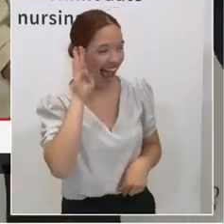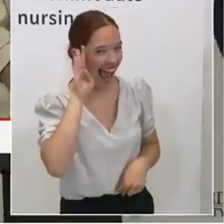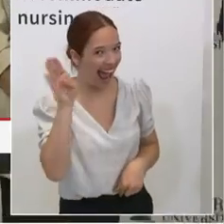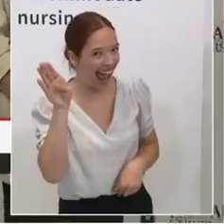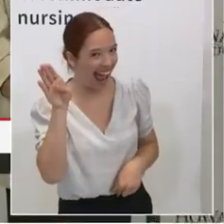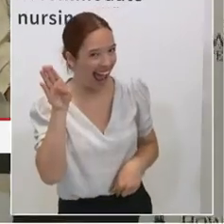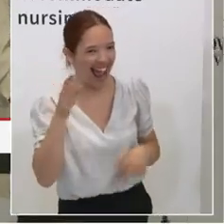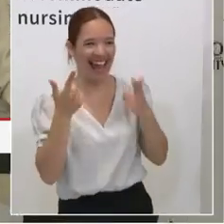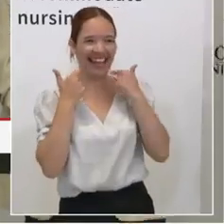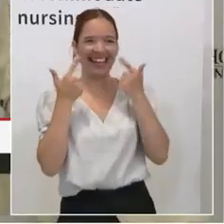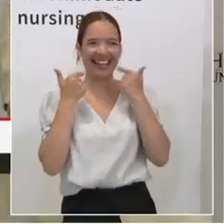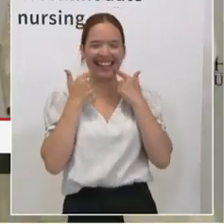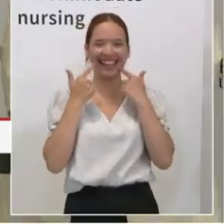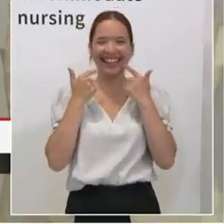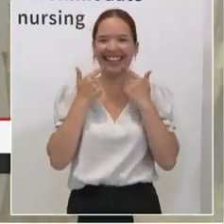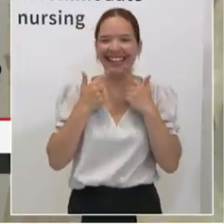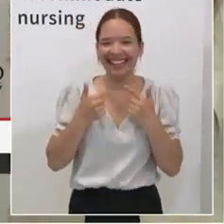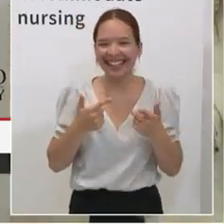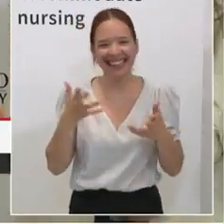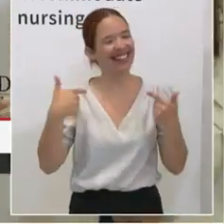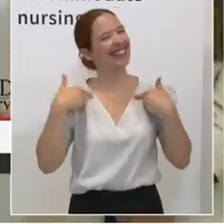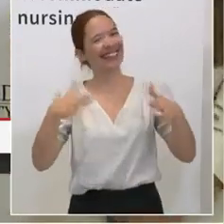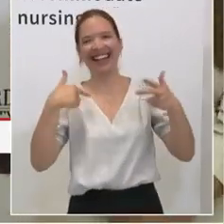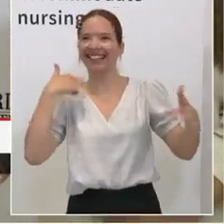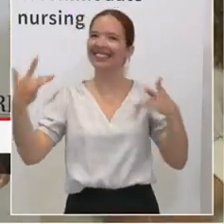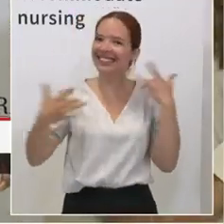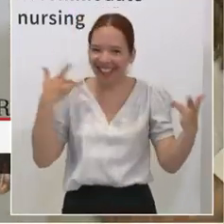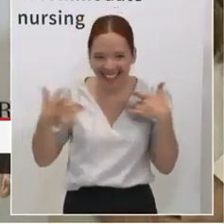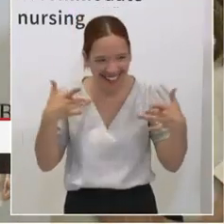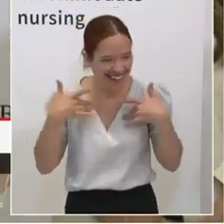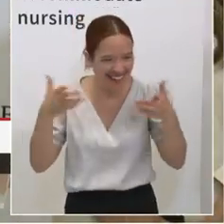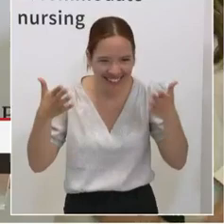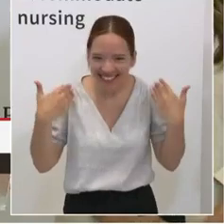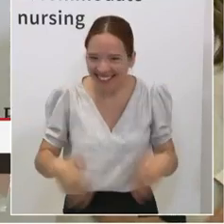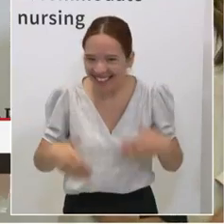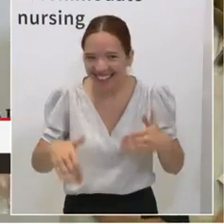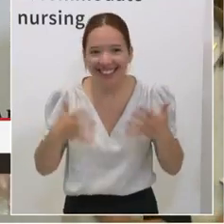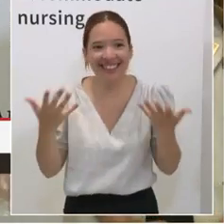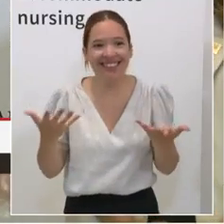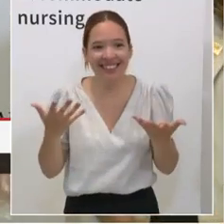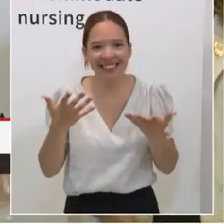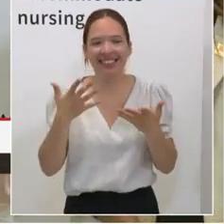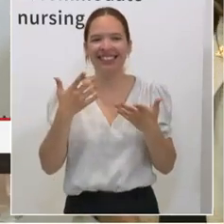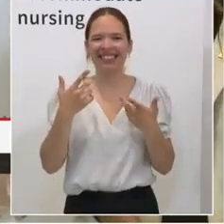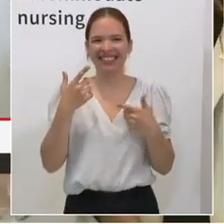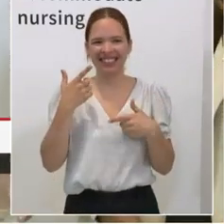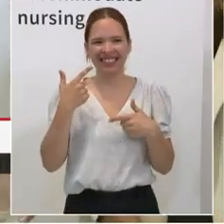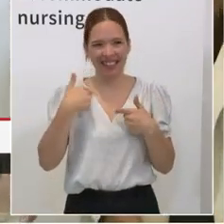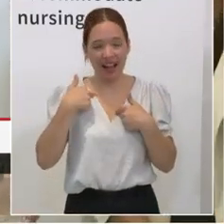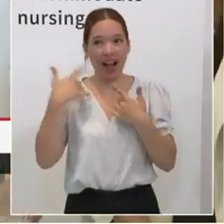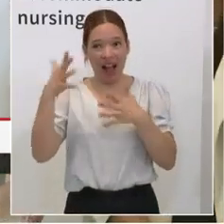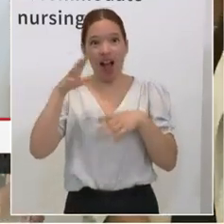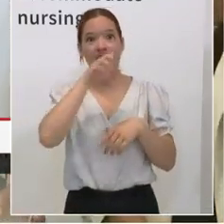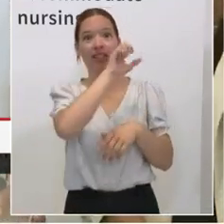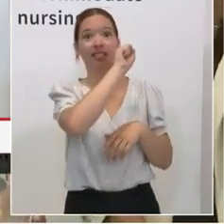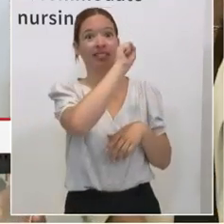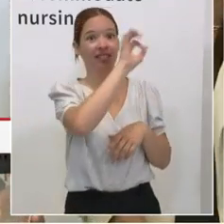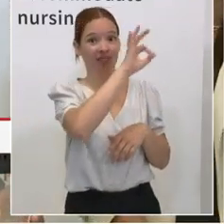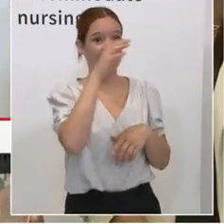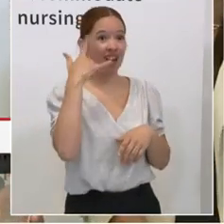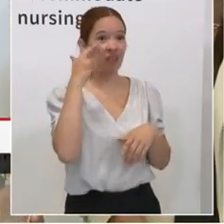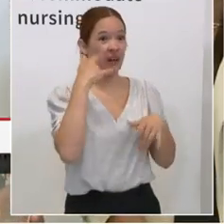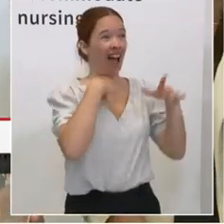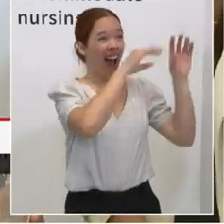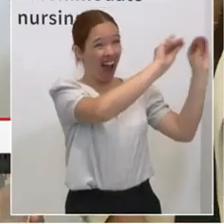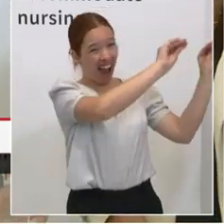I am very happy to be here. There was a brief moment they weren't sure I was going to move, but I am going to move. I will be